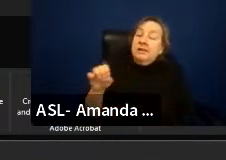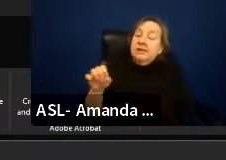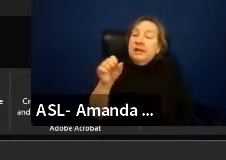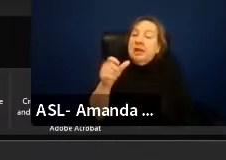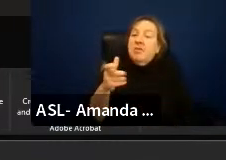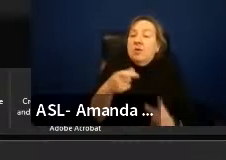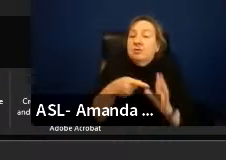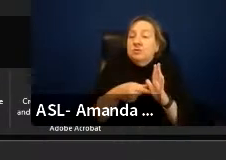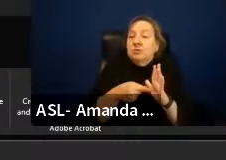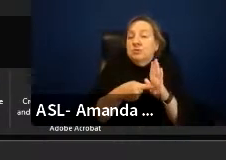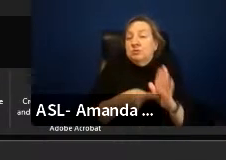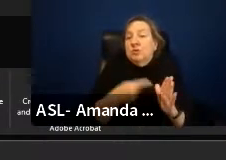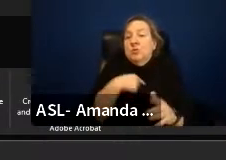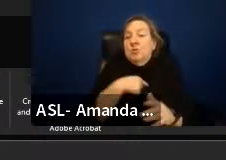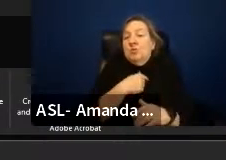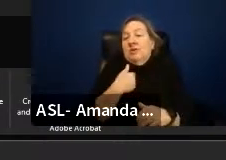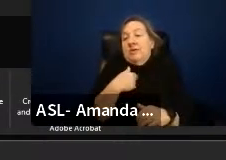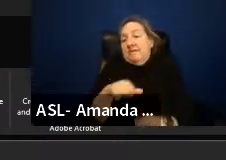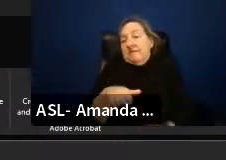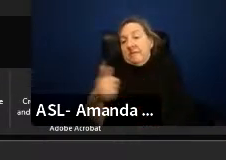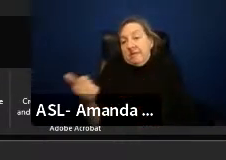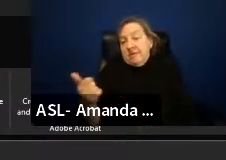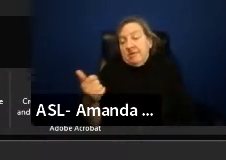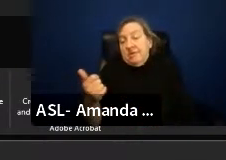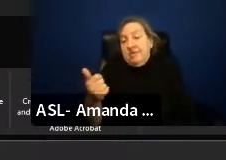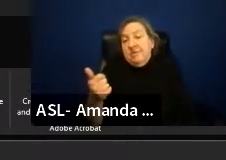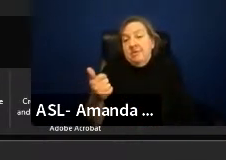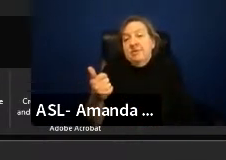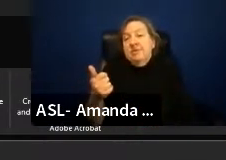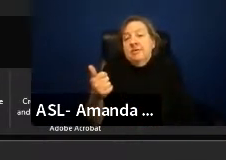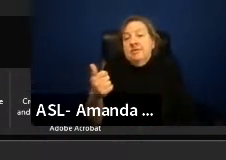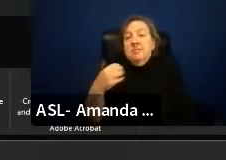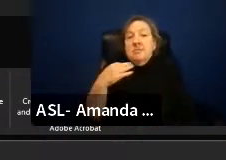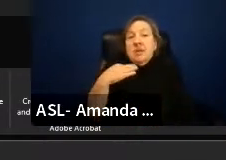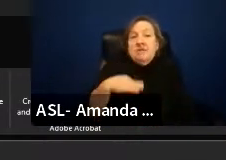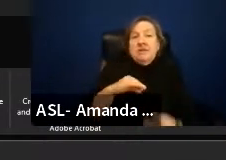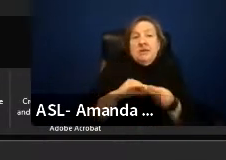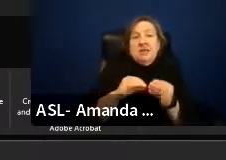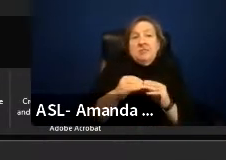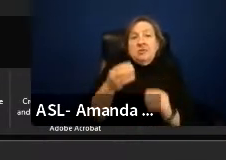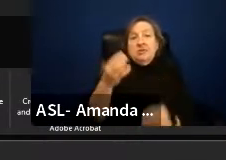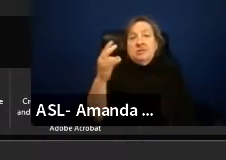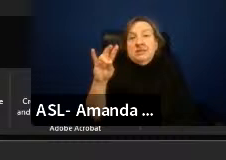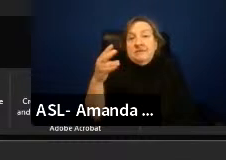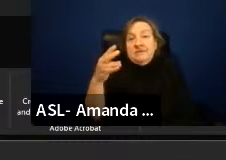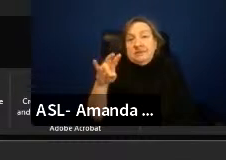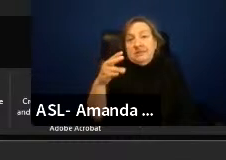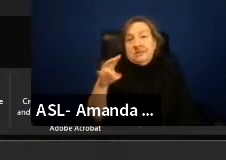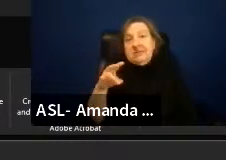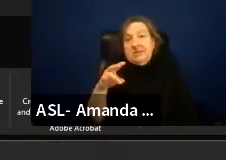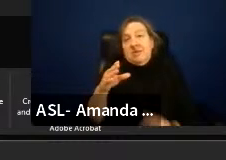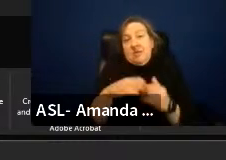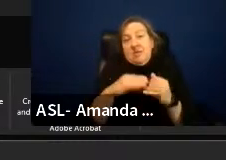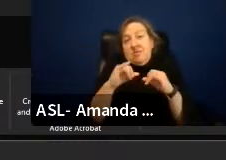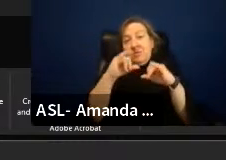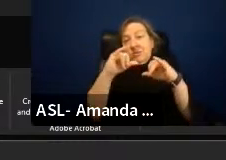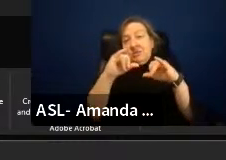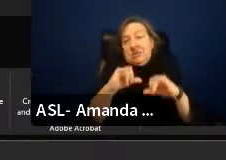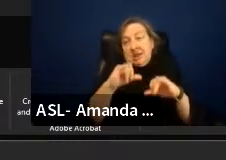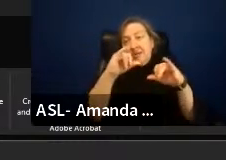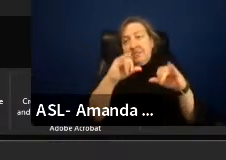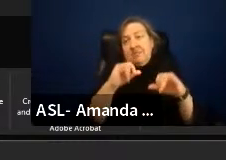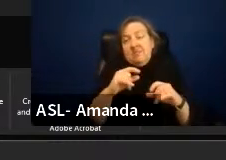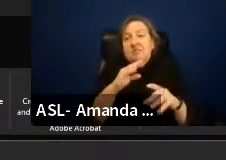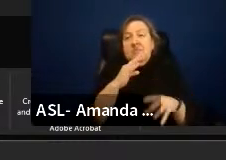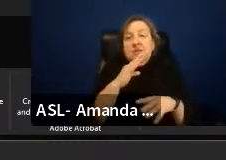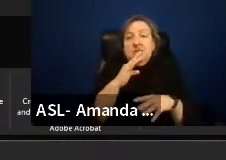that we have another benefit here, number 17, that is somewhat similar, but it's speaking